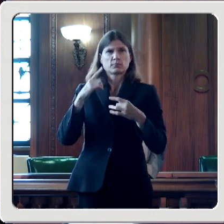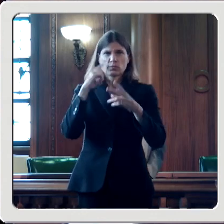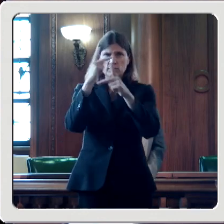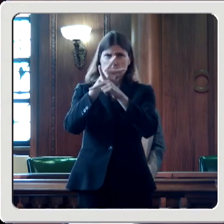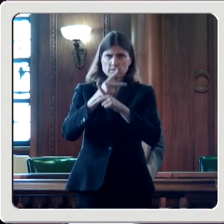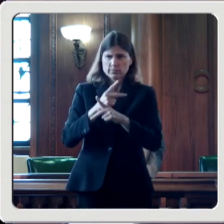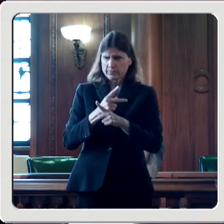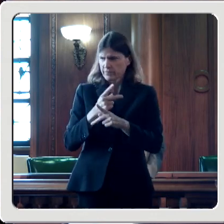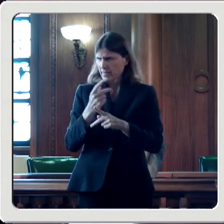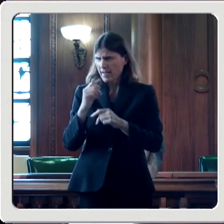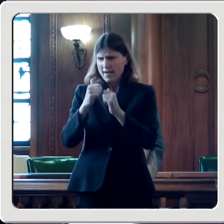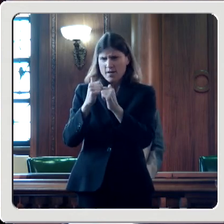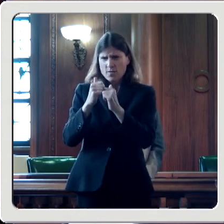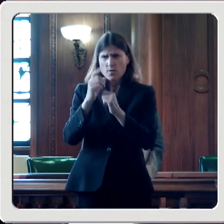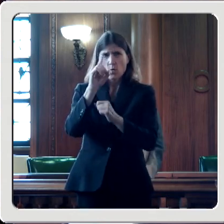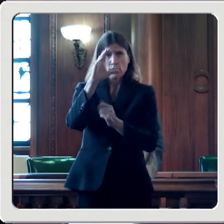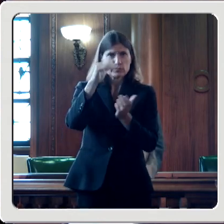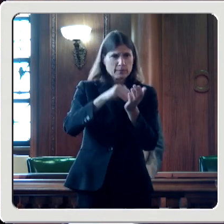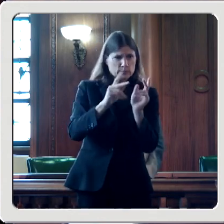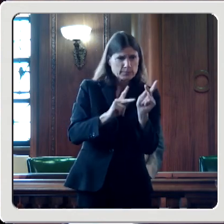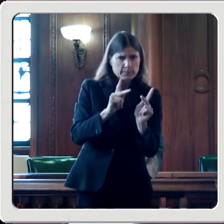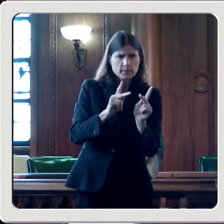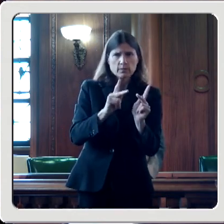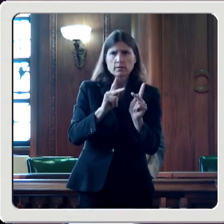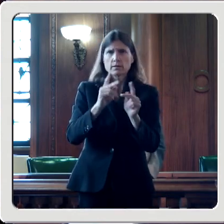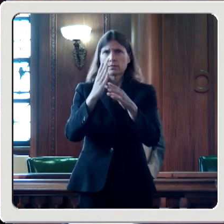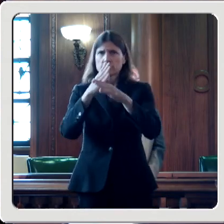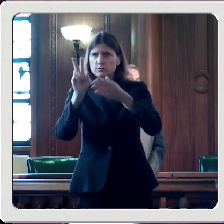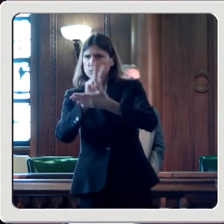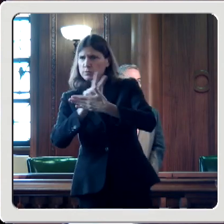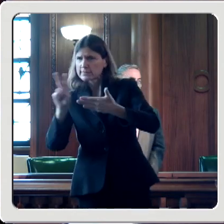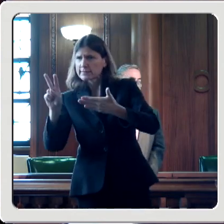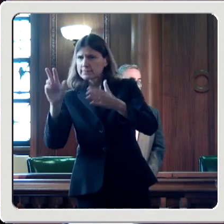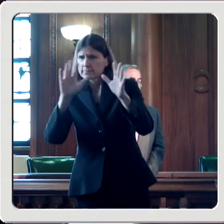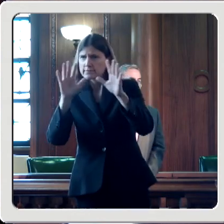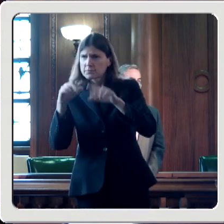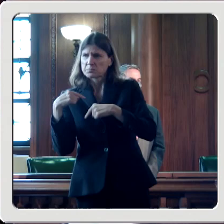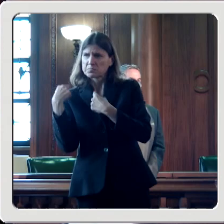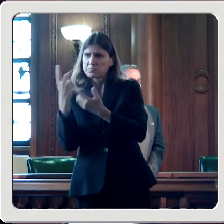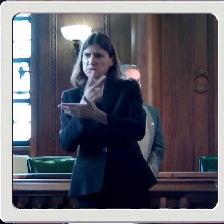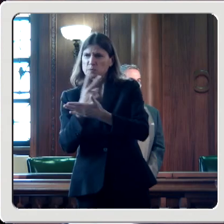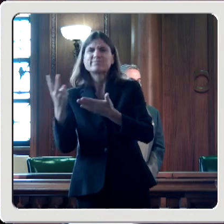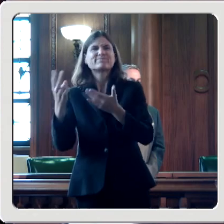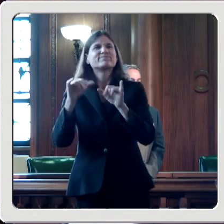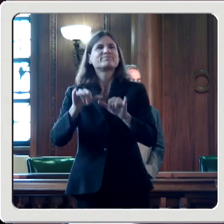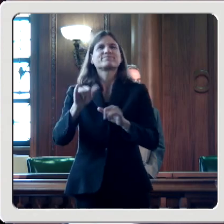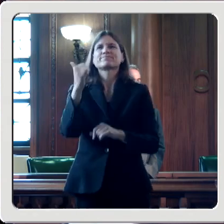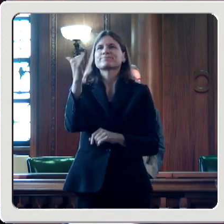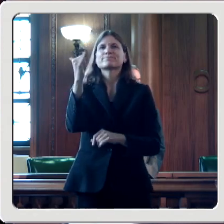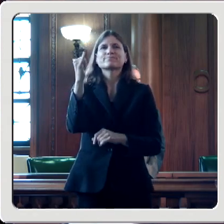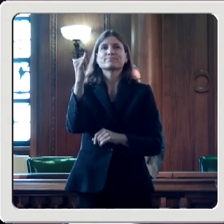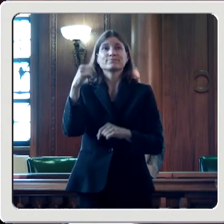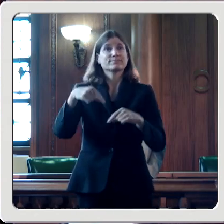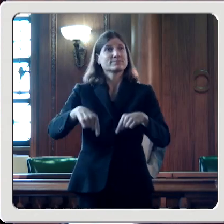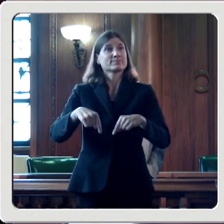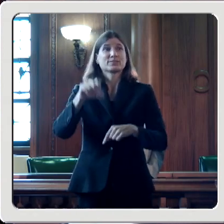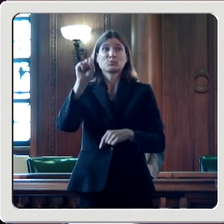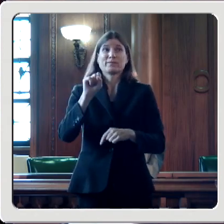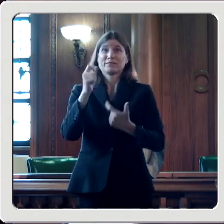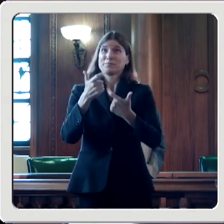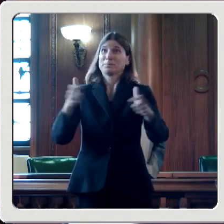Springfield was still in the yellow zone, which is pretty good for a large city with urban density, et